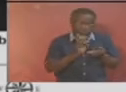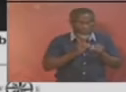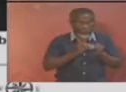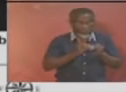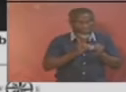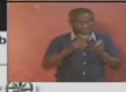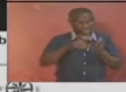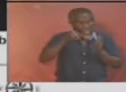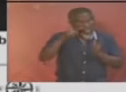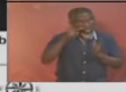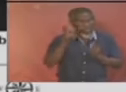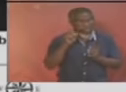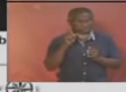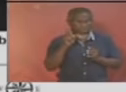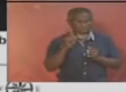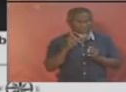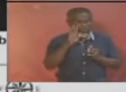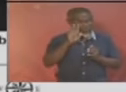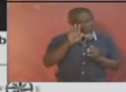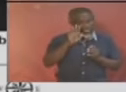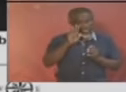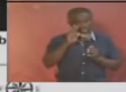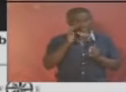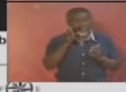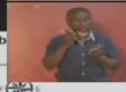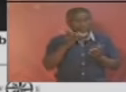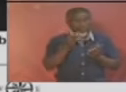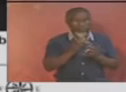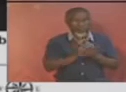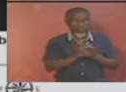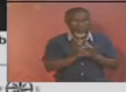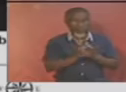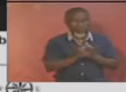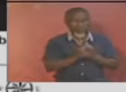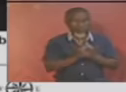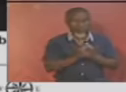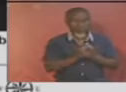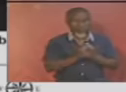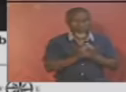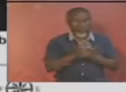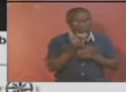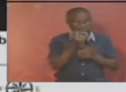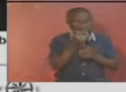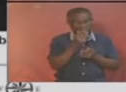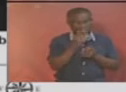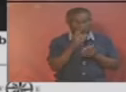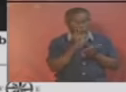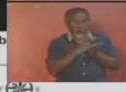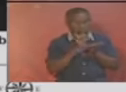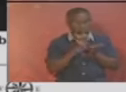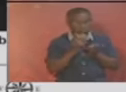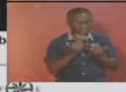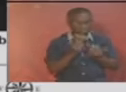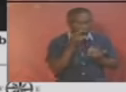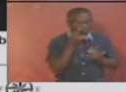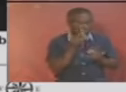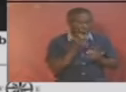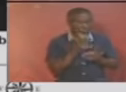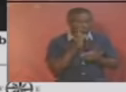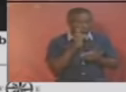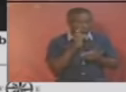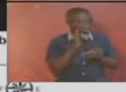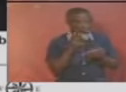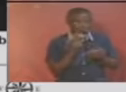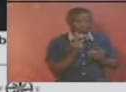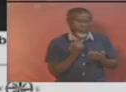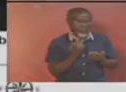think, being 5 cases in the community, with the most cases in that 2-week period. But the important thing is